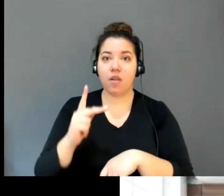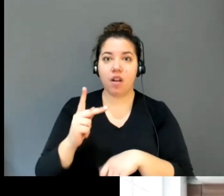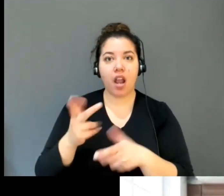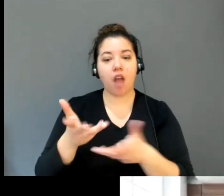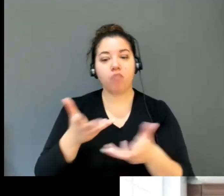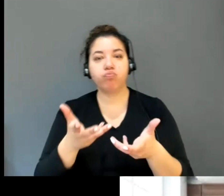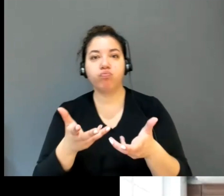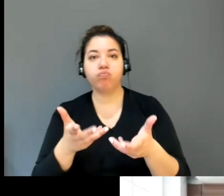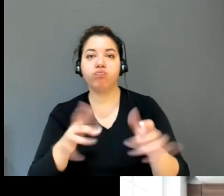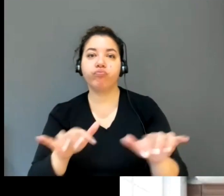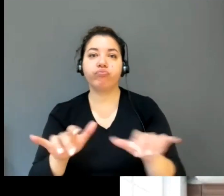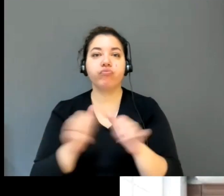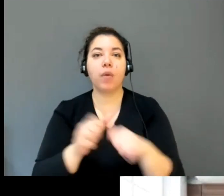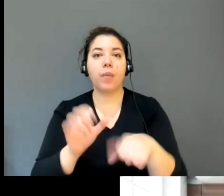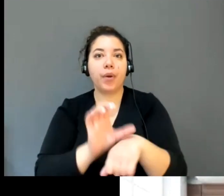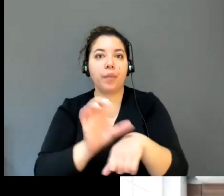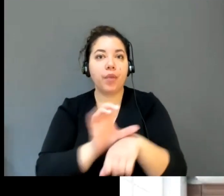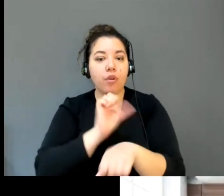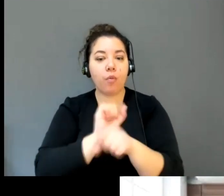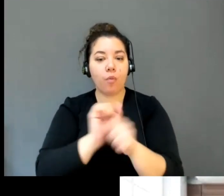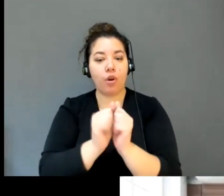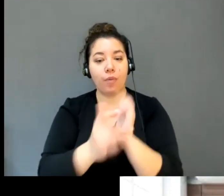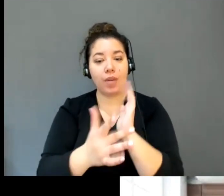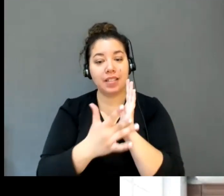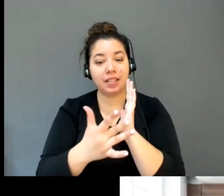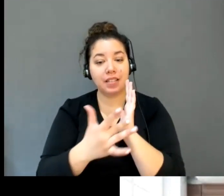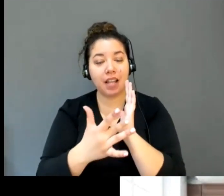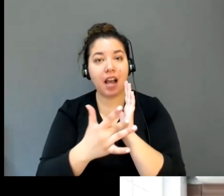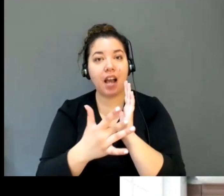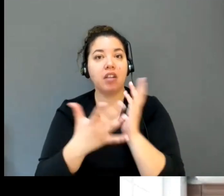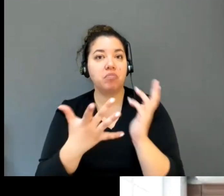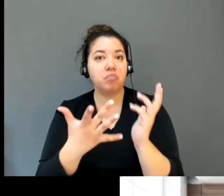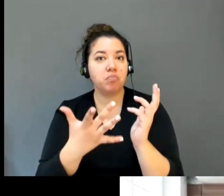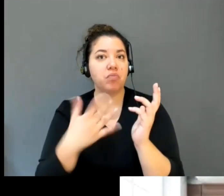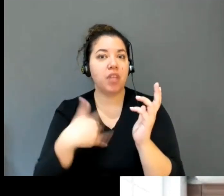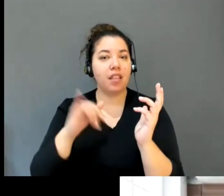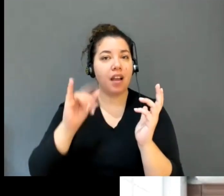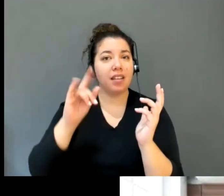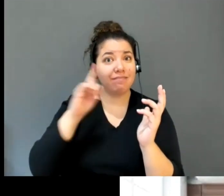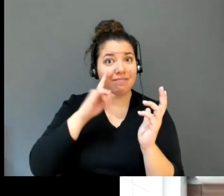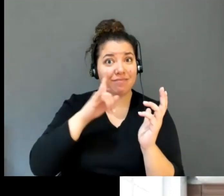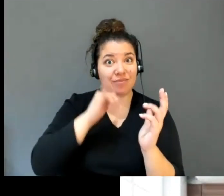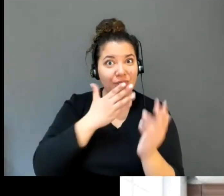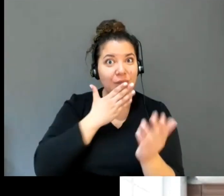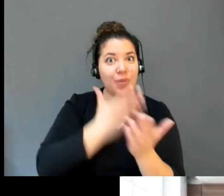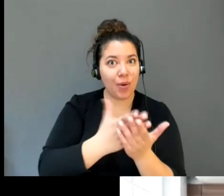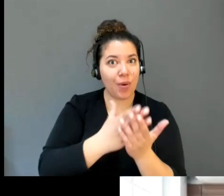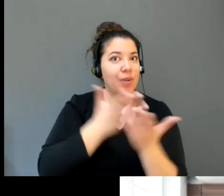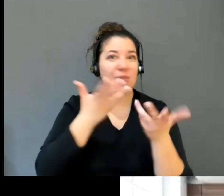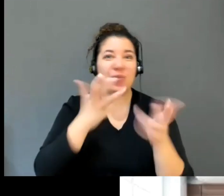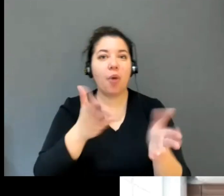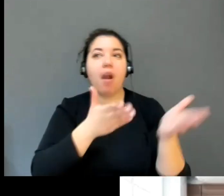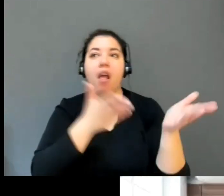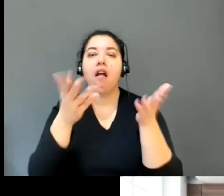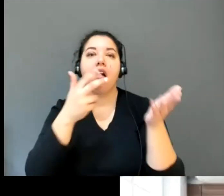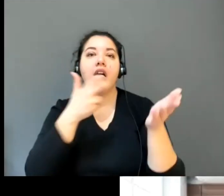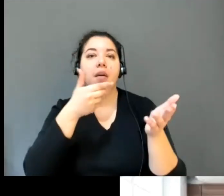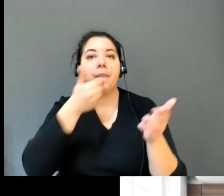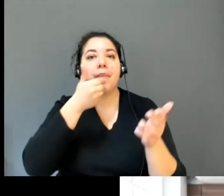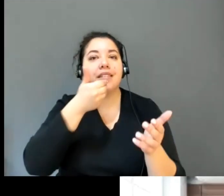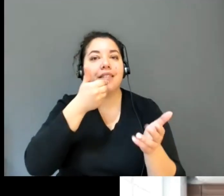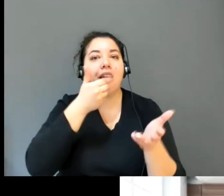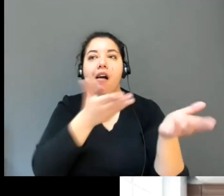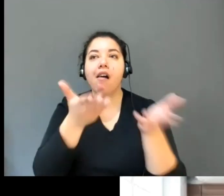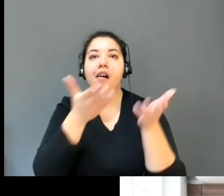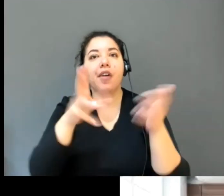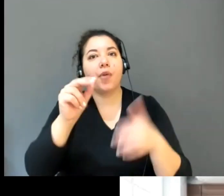and working with technology was something that I knew I wanted to do, and it sounded a whole lot better than delivering pizza at the time. And so, at the end of